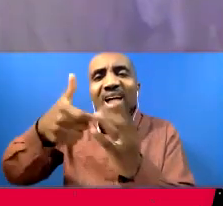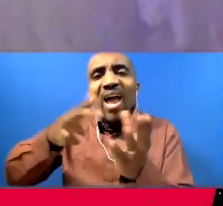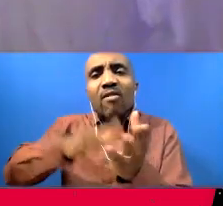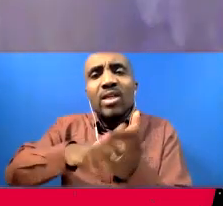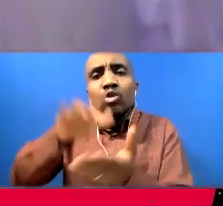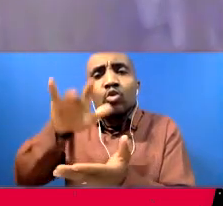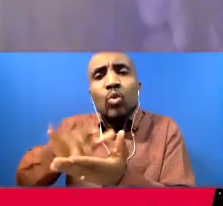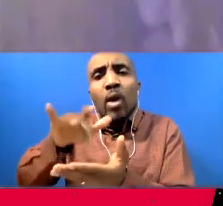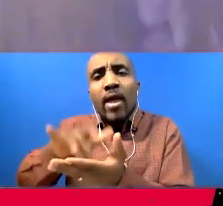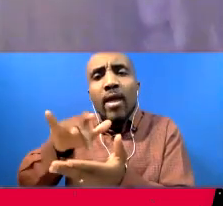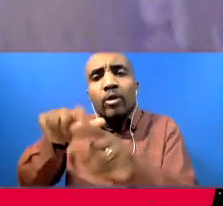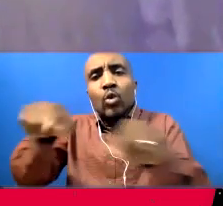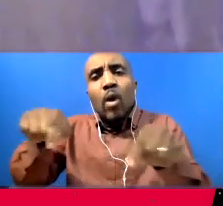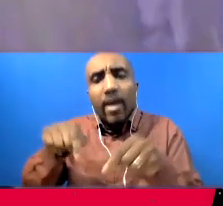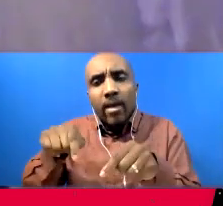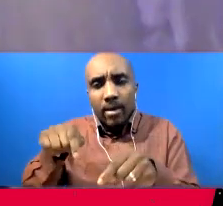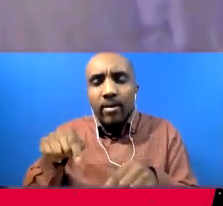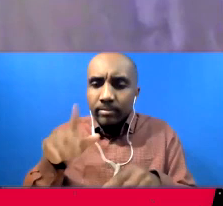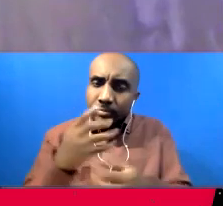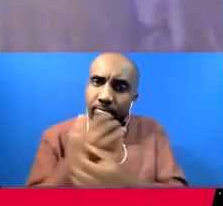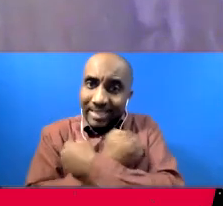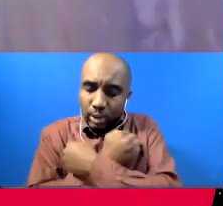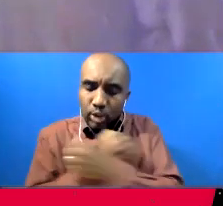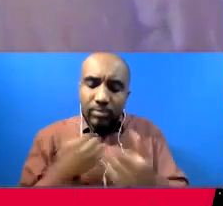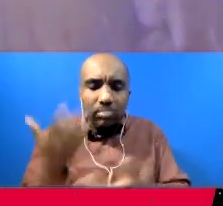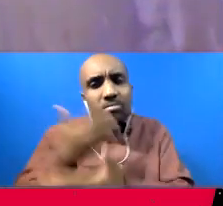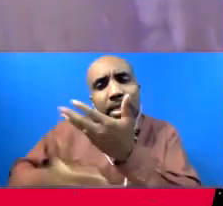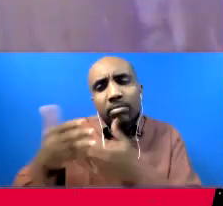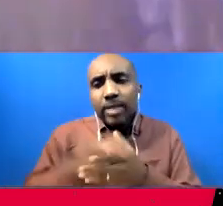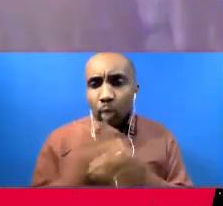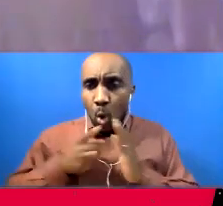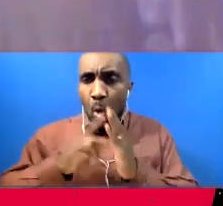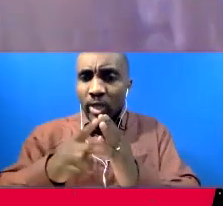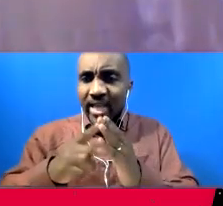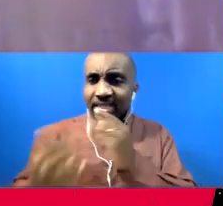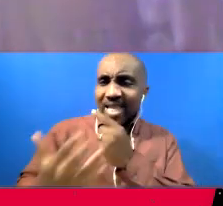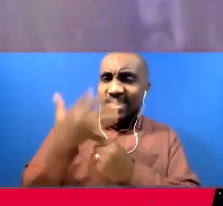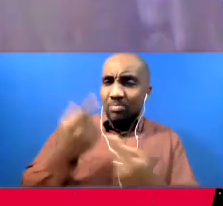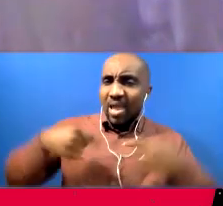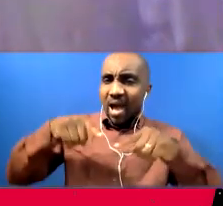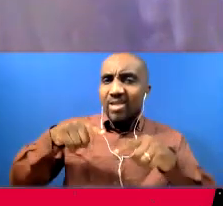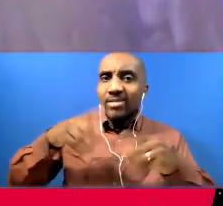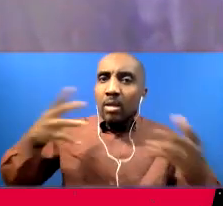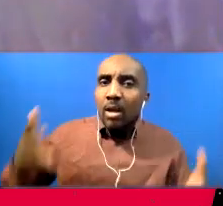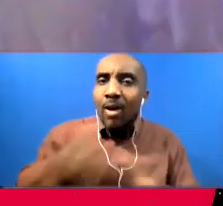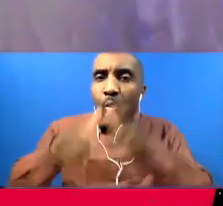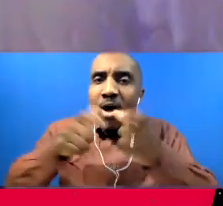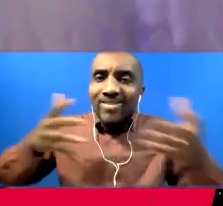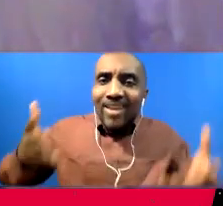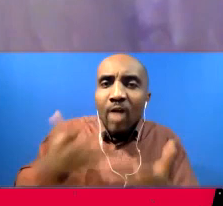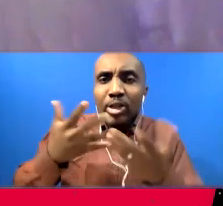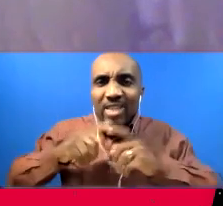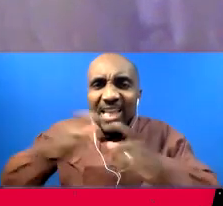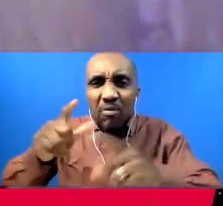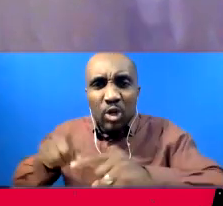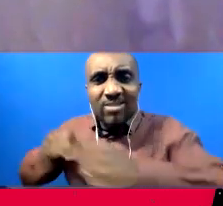And they said to us that our organization, our organizing was a source of inspiration for them. They gave us words of encouragement to continue our resistance